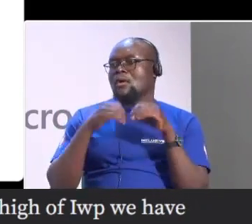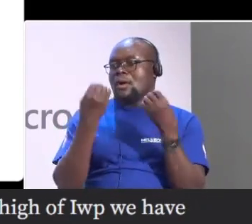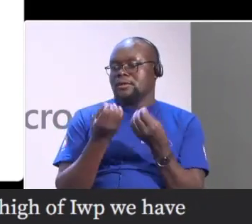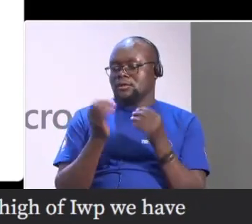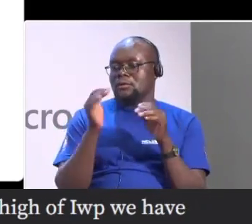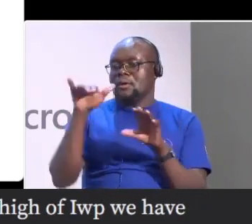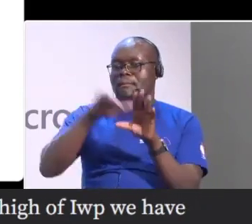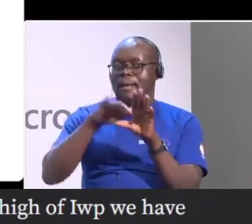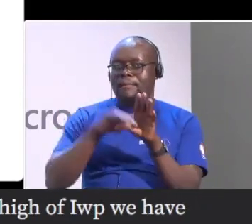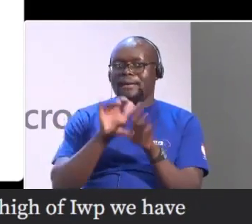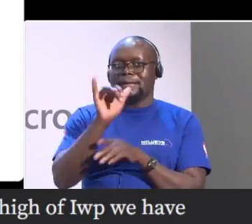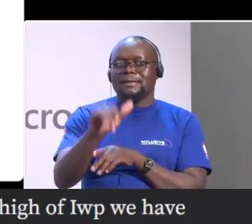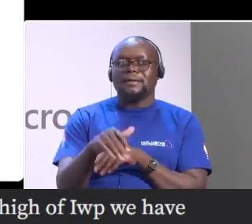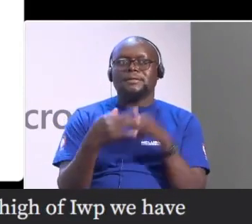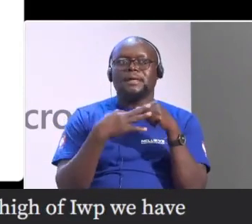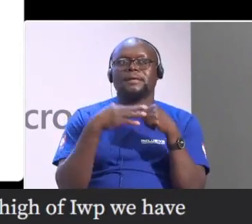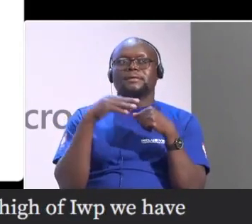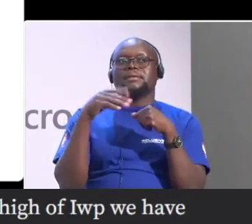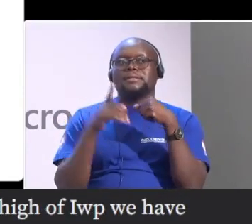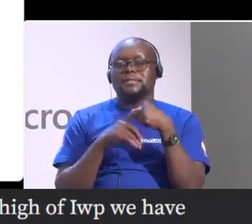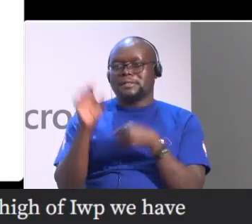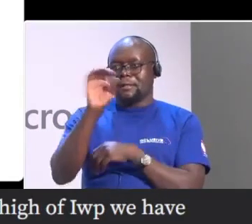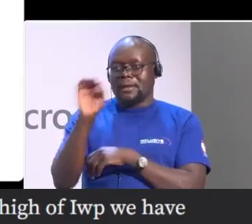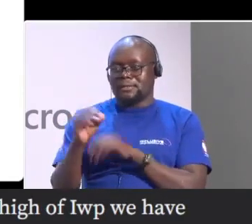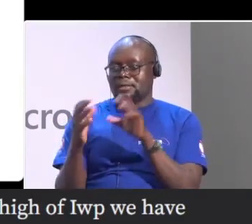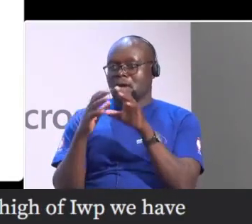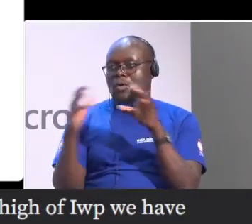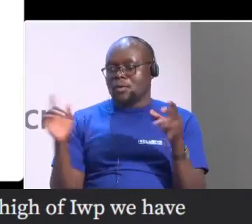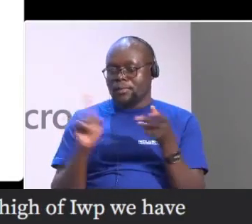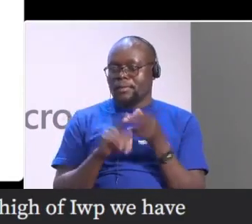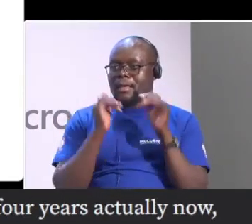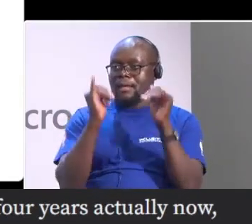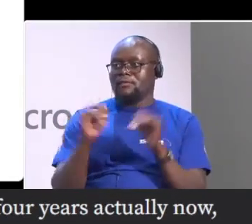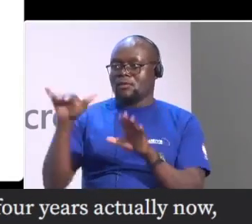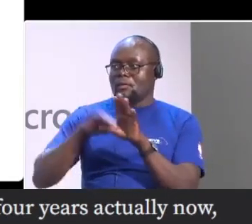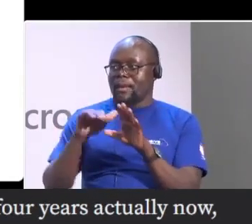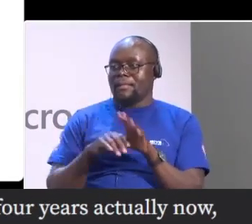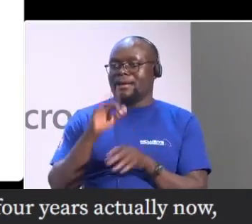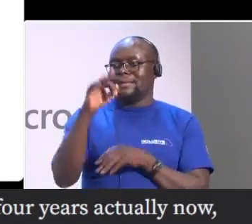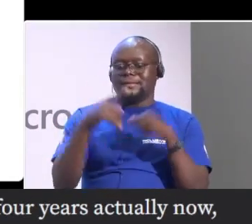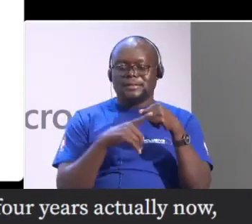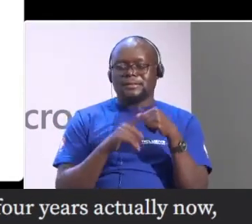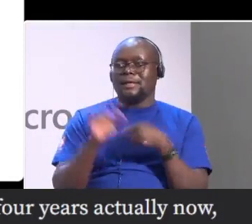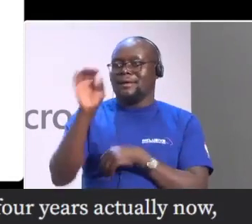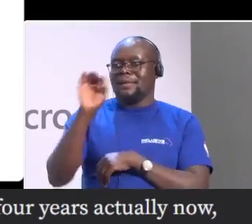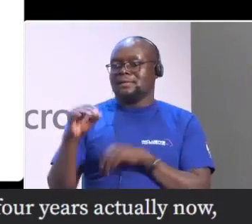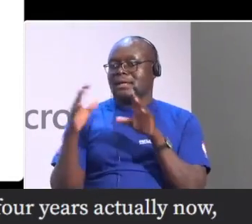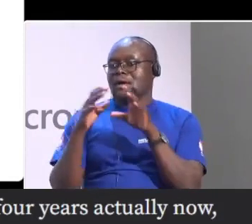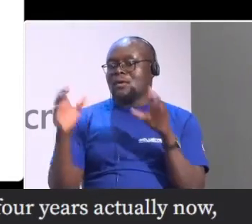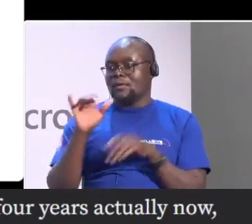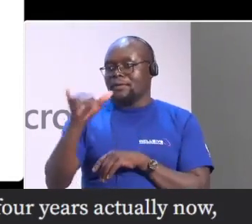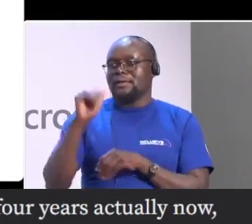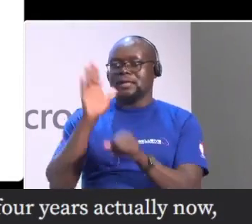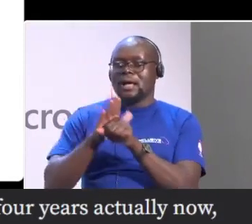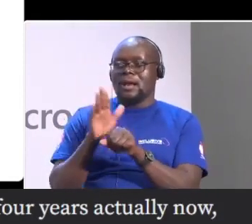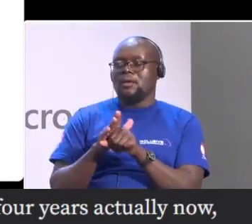members at 86% growth, and individual members at 36% growth. That's a